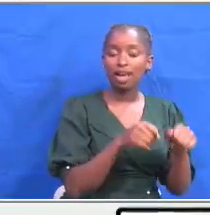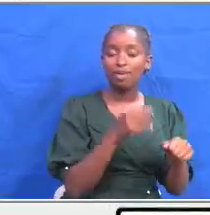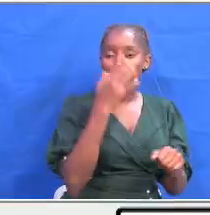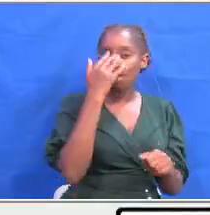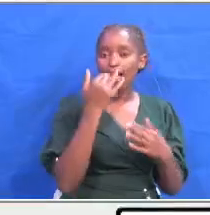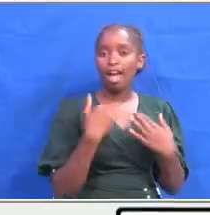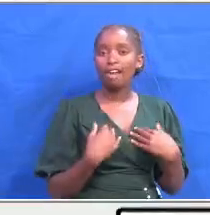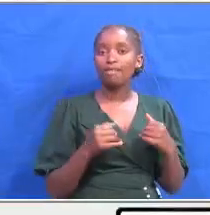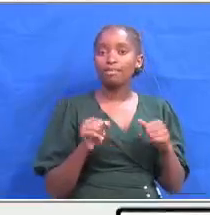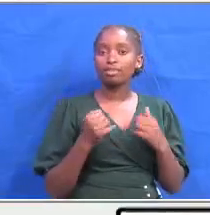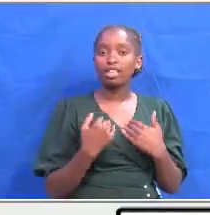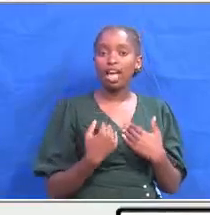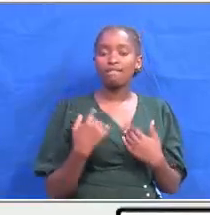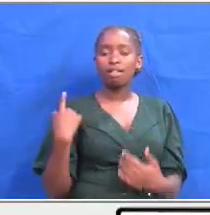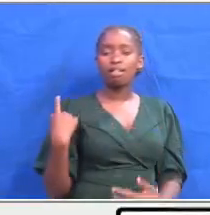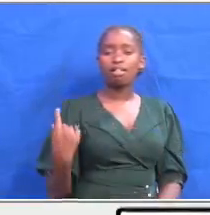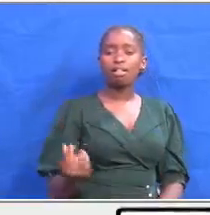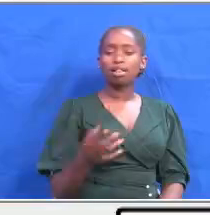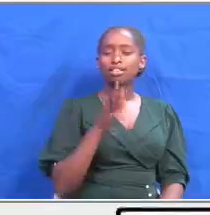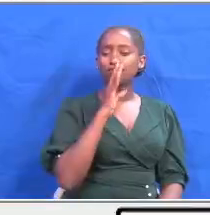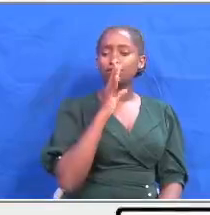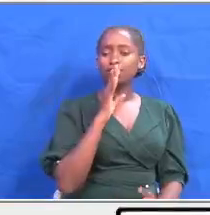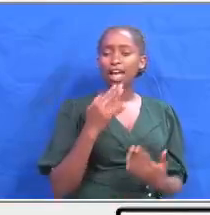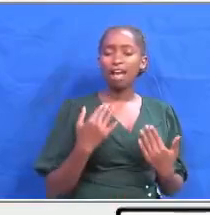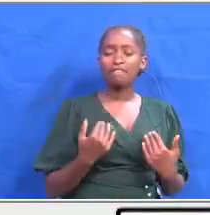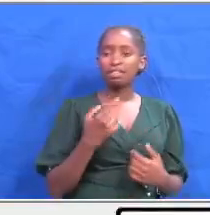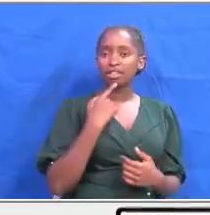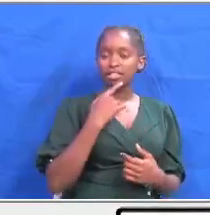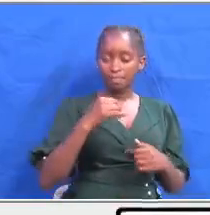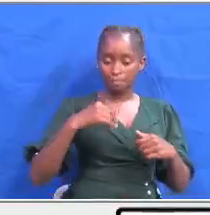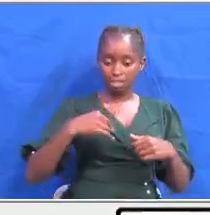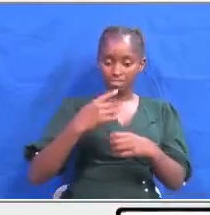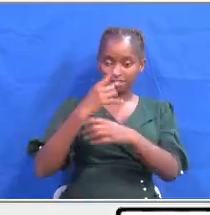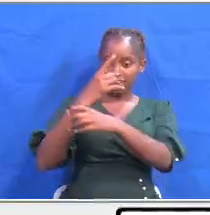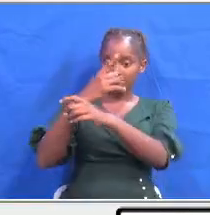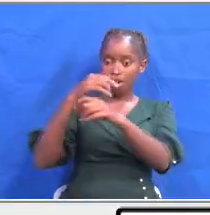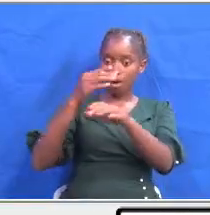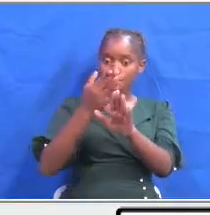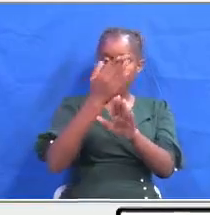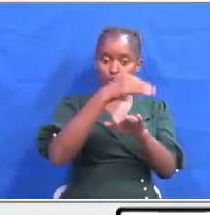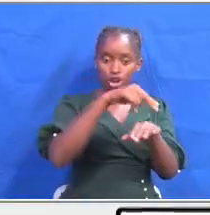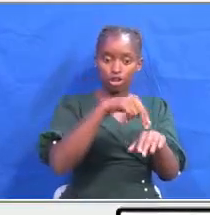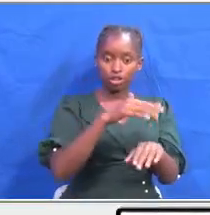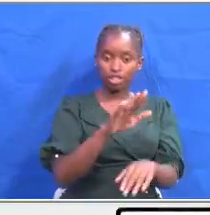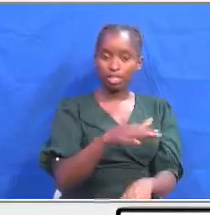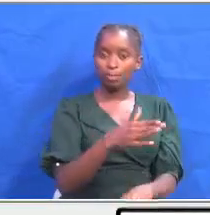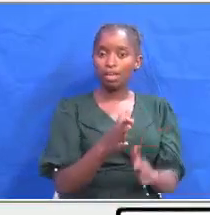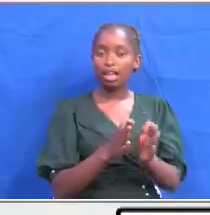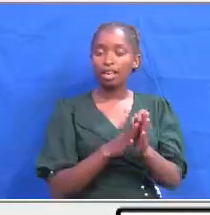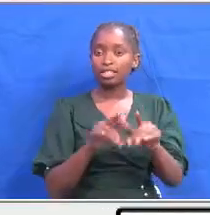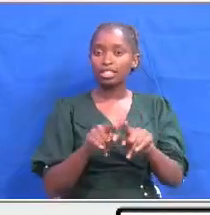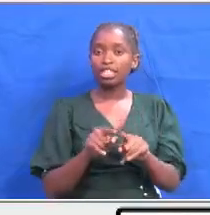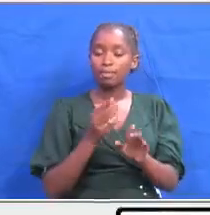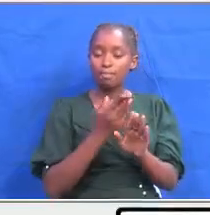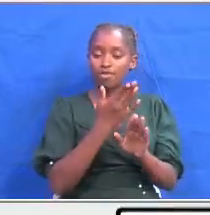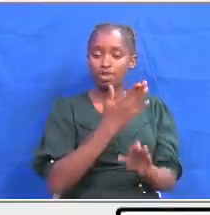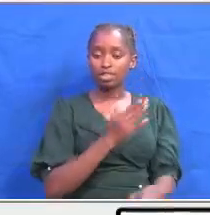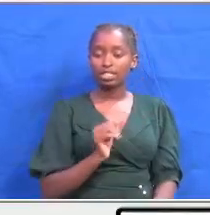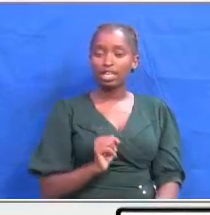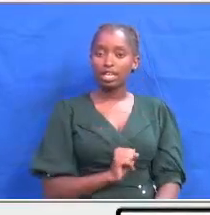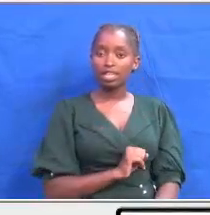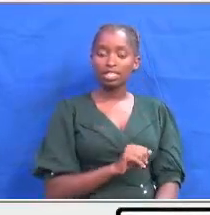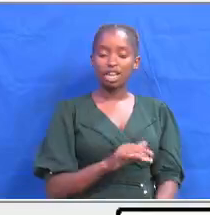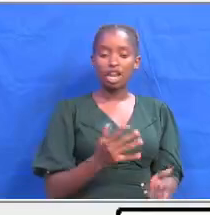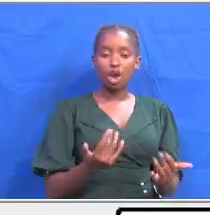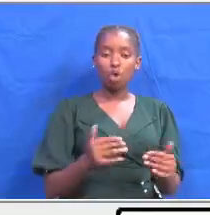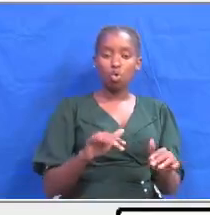very nice rousing speech and say, look, I have defended myself before the National Assembly. I've defended myself before the Senate. I've left it to God.